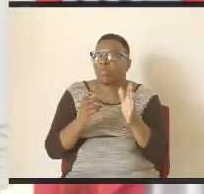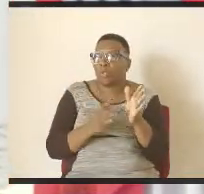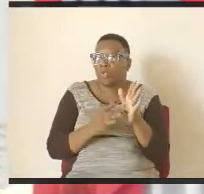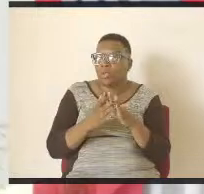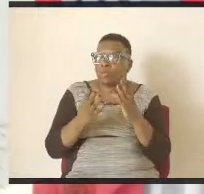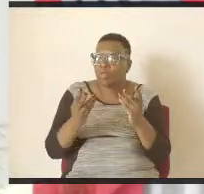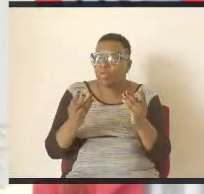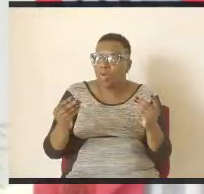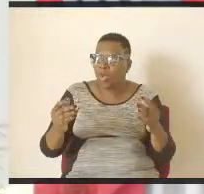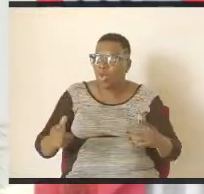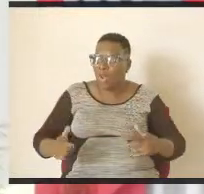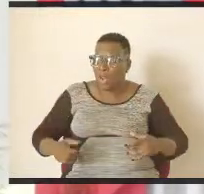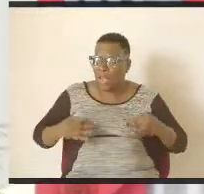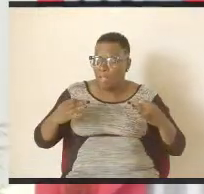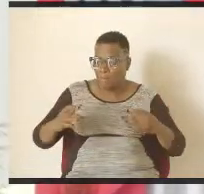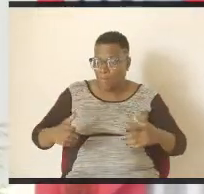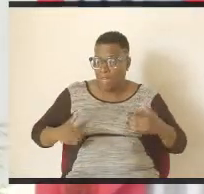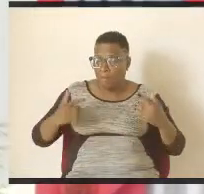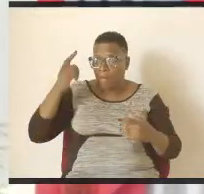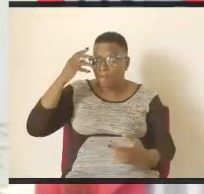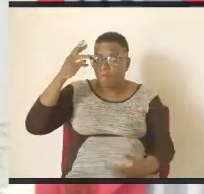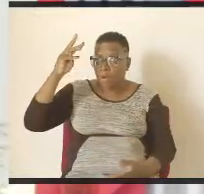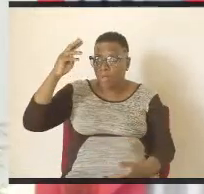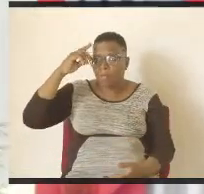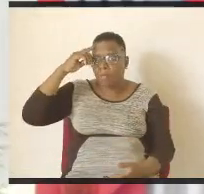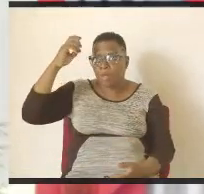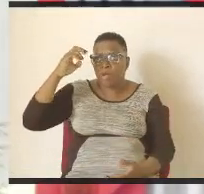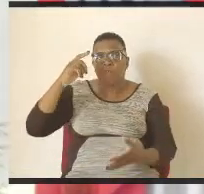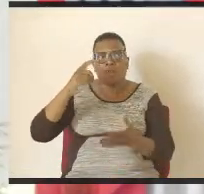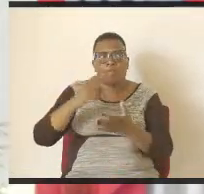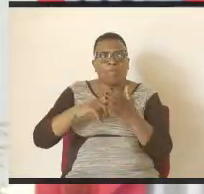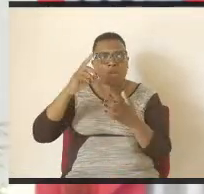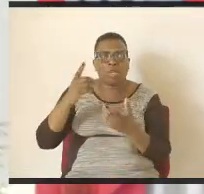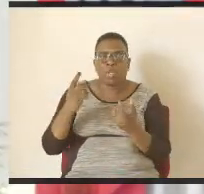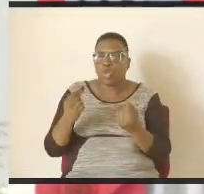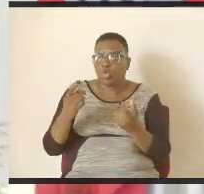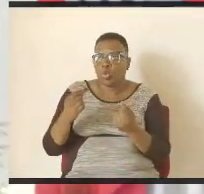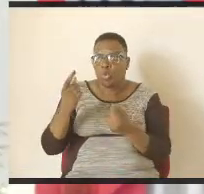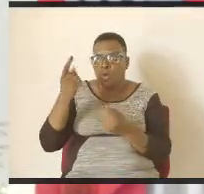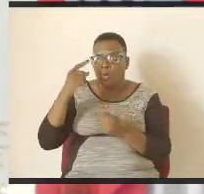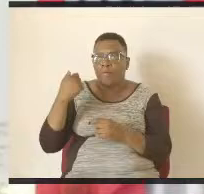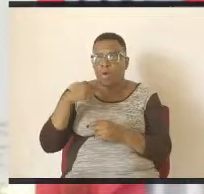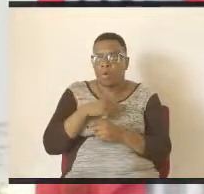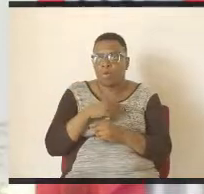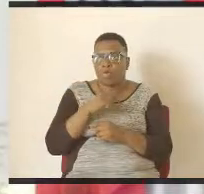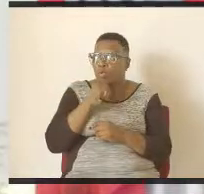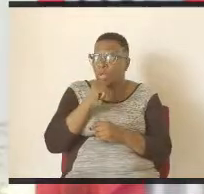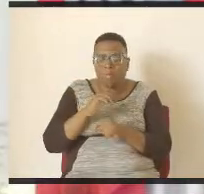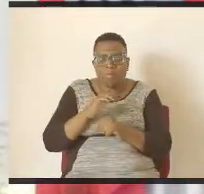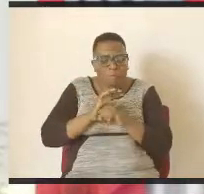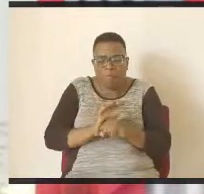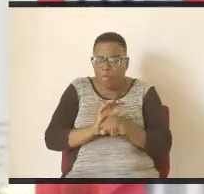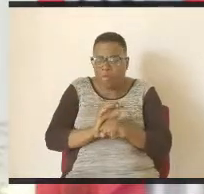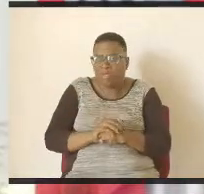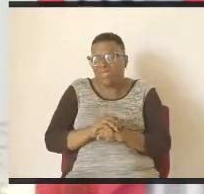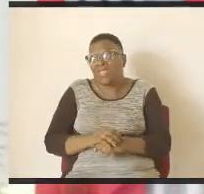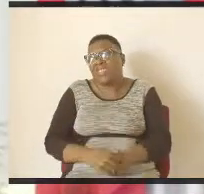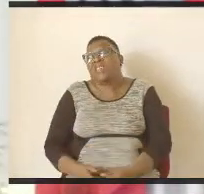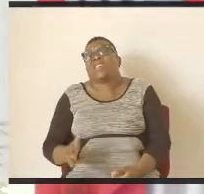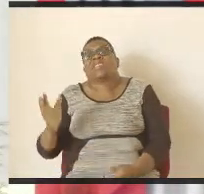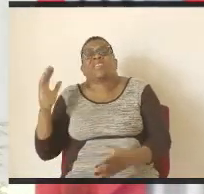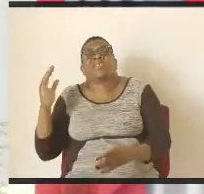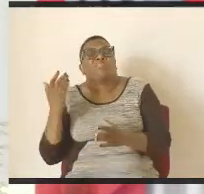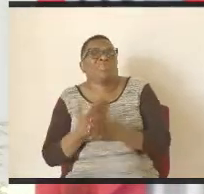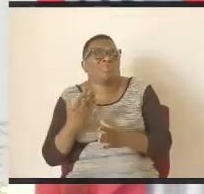rest of our lives living for him. Because of what he willingly did for us. So we don't have to be doing it by force, dragging our feet. We